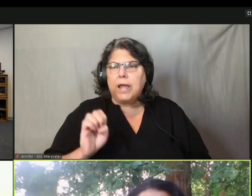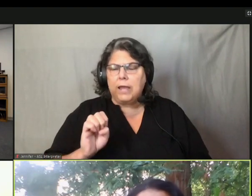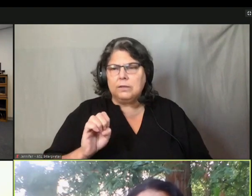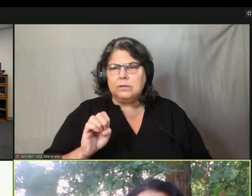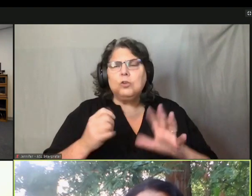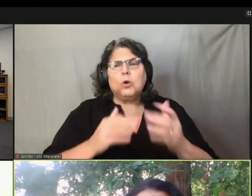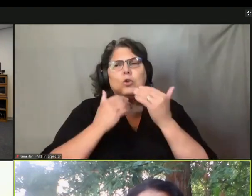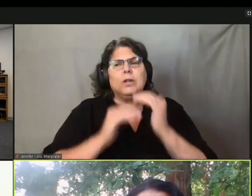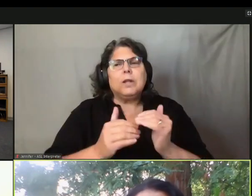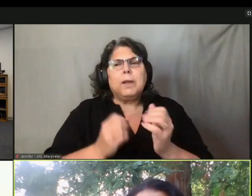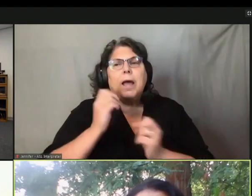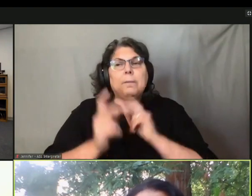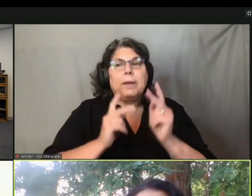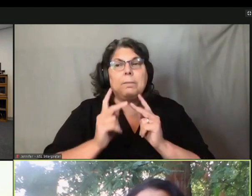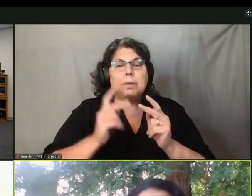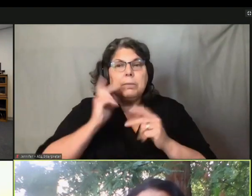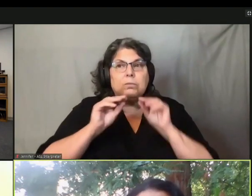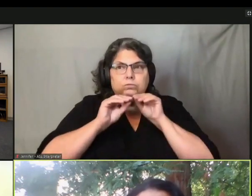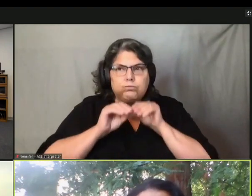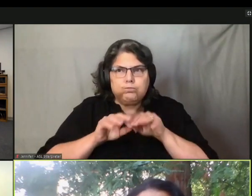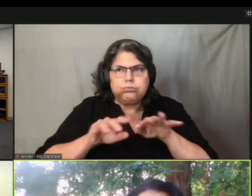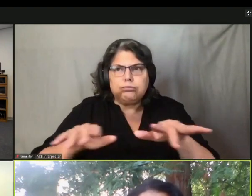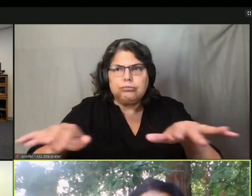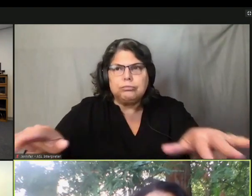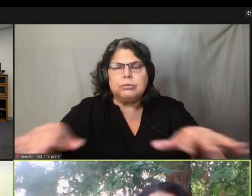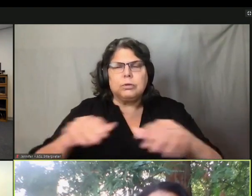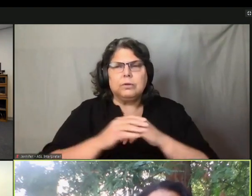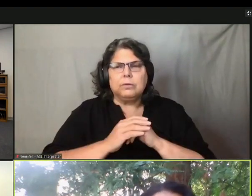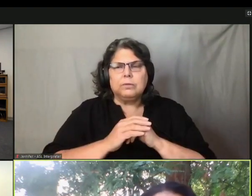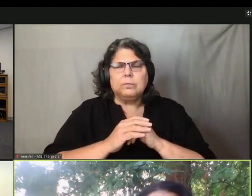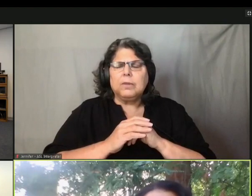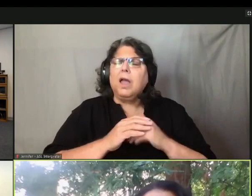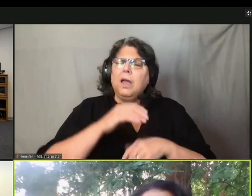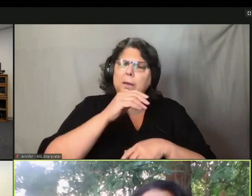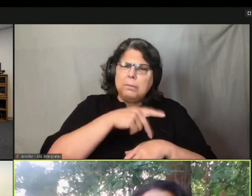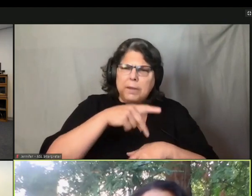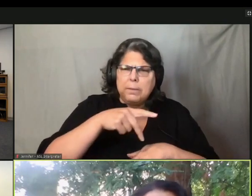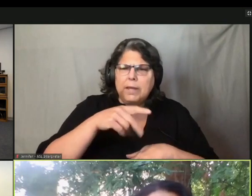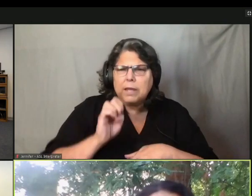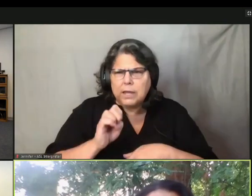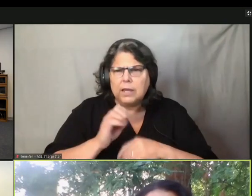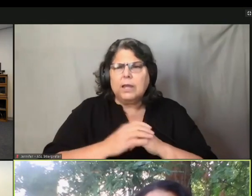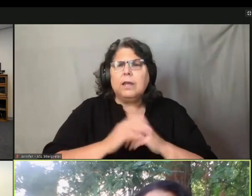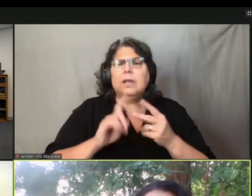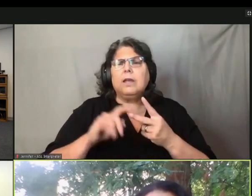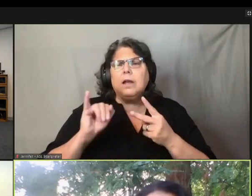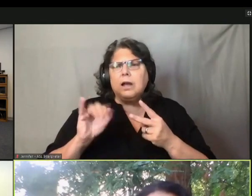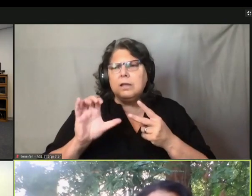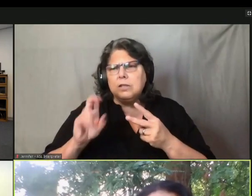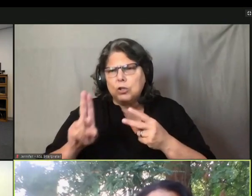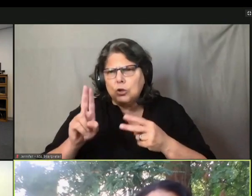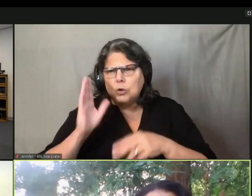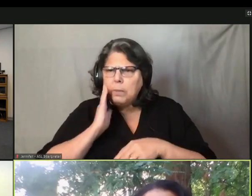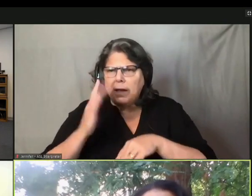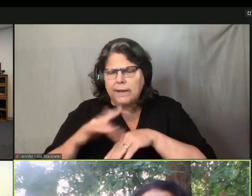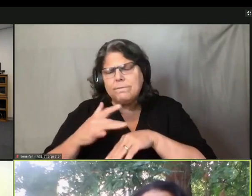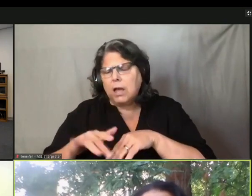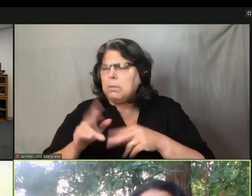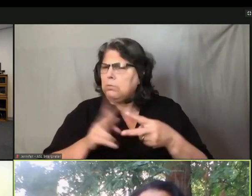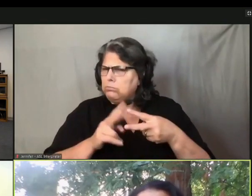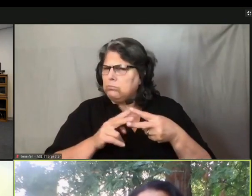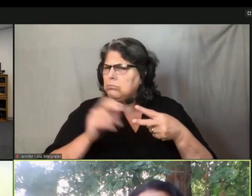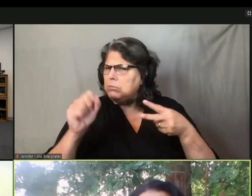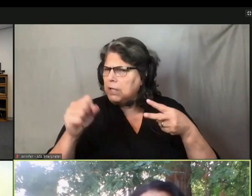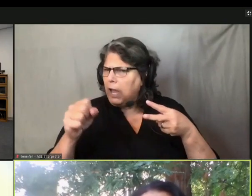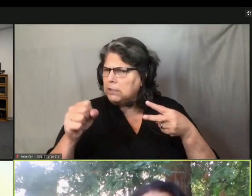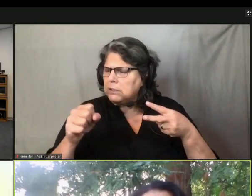transmission of COVID-19. It wasn't really, PPE and, ICU bed availability was one factor, but it